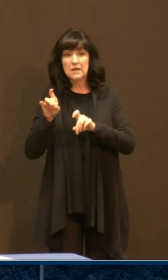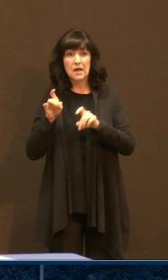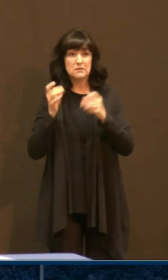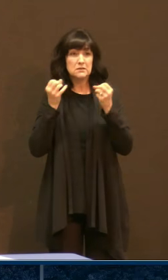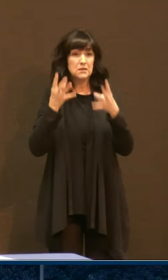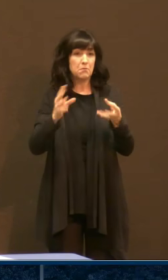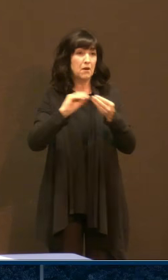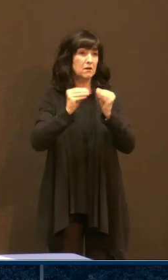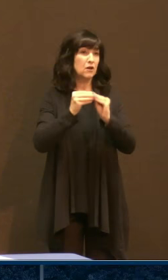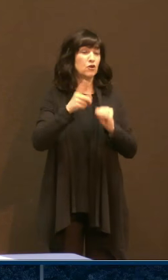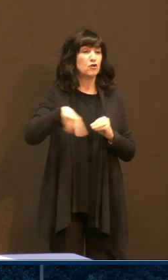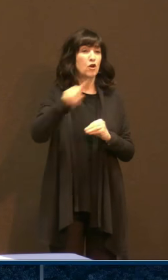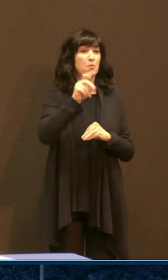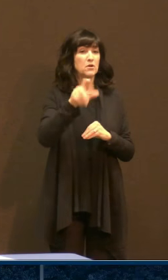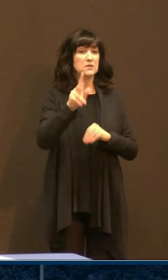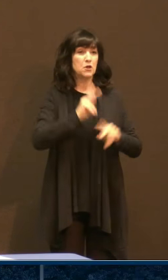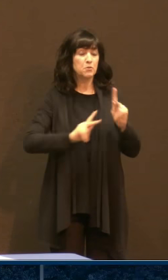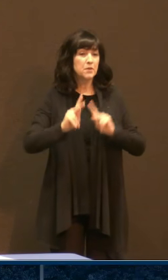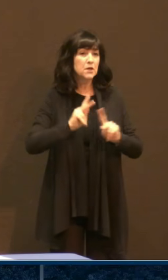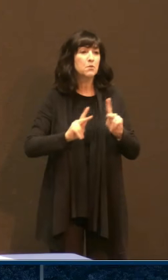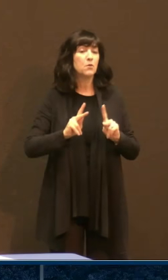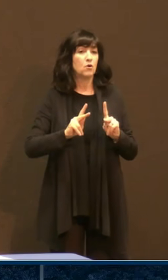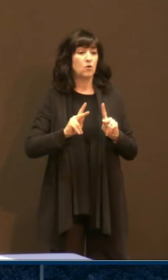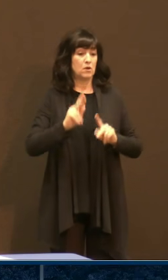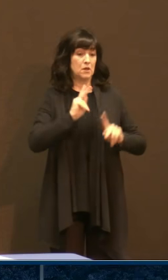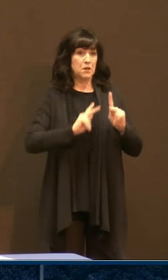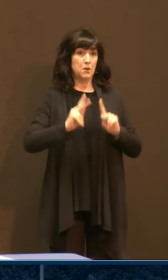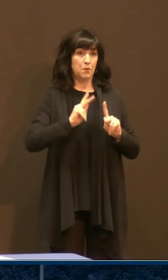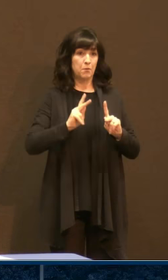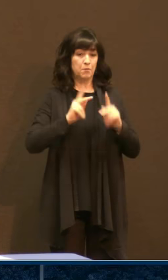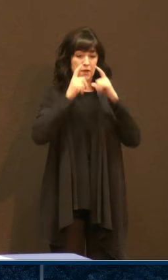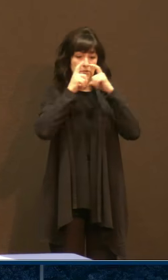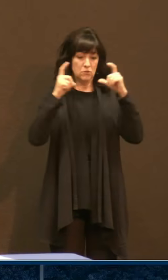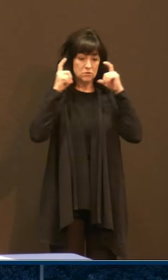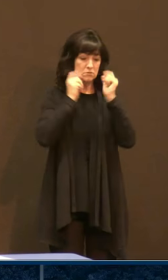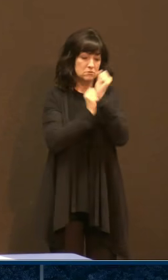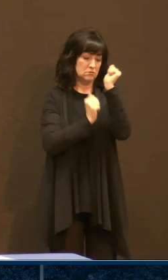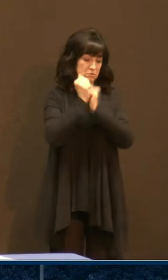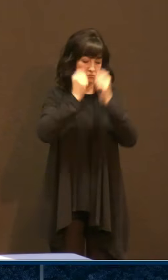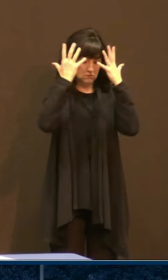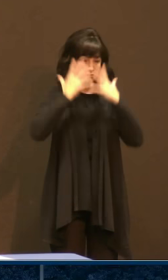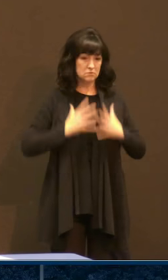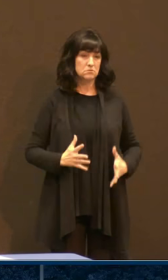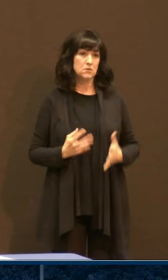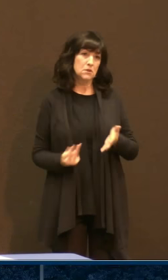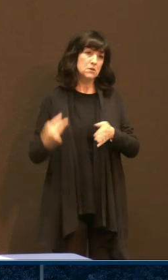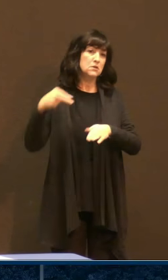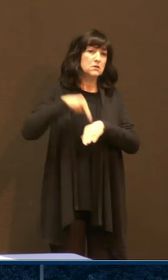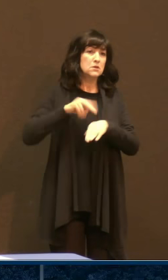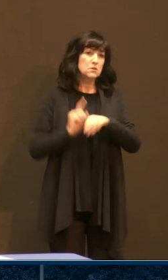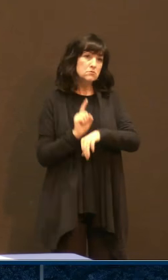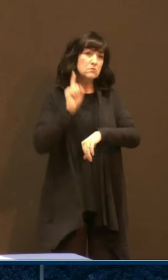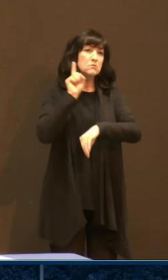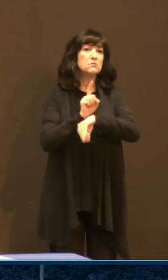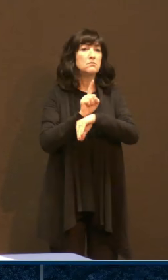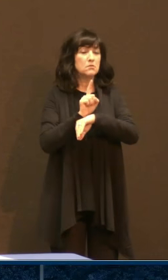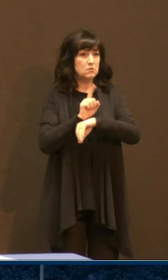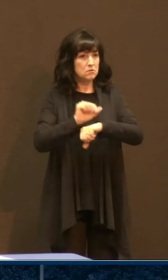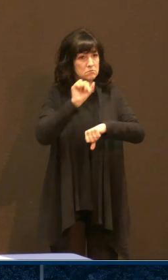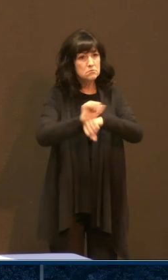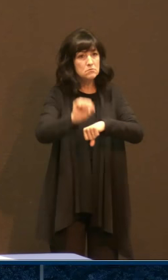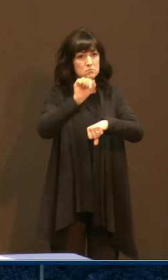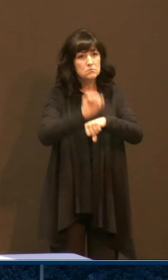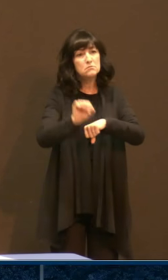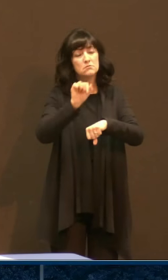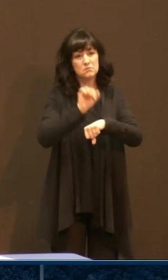the personal protective equipment to protect them from this virus. And I think of the first responders who drive the